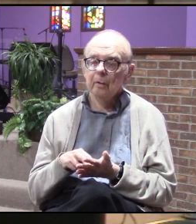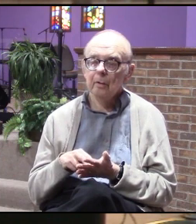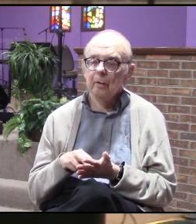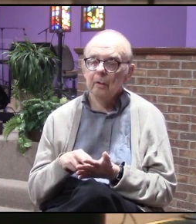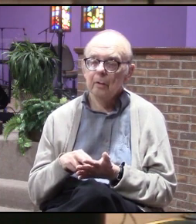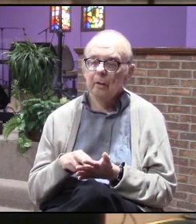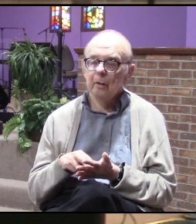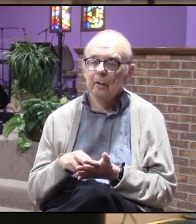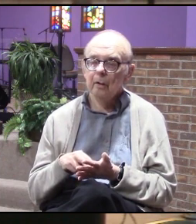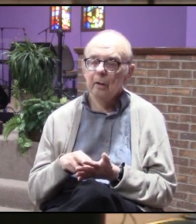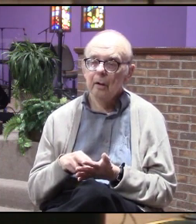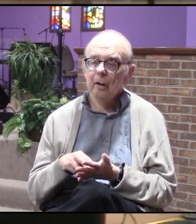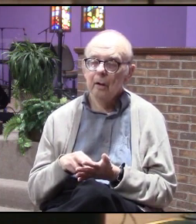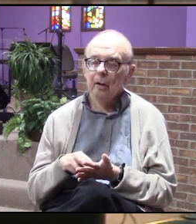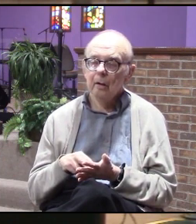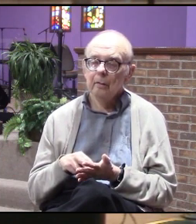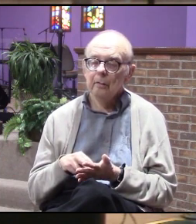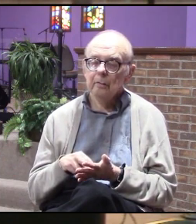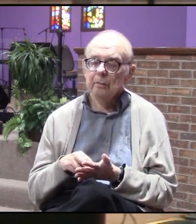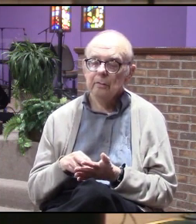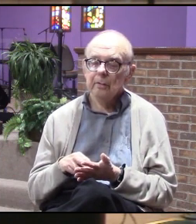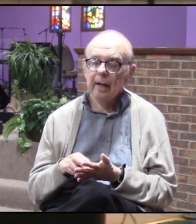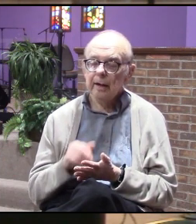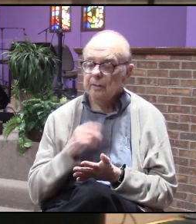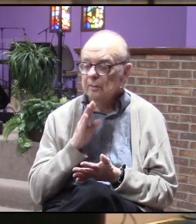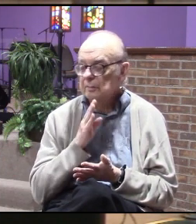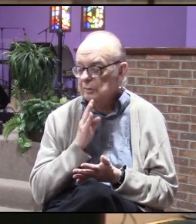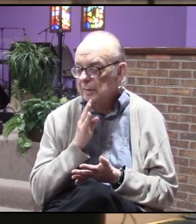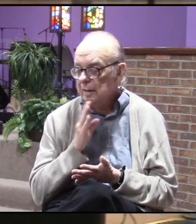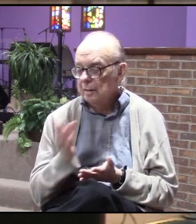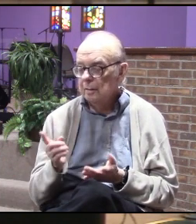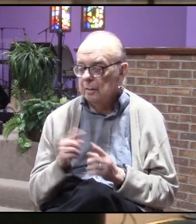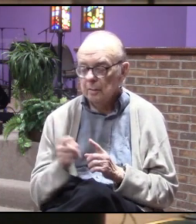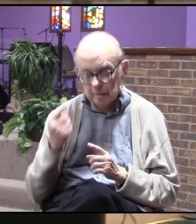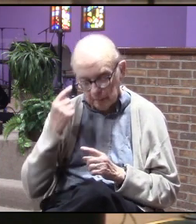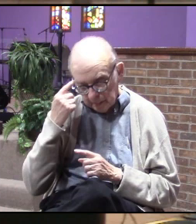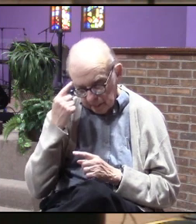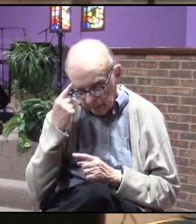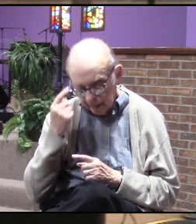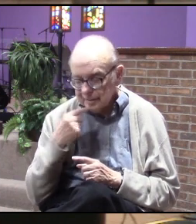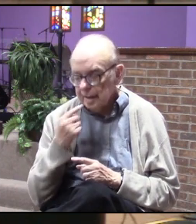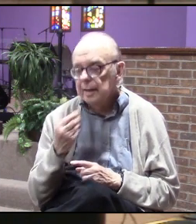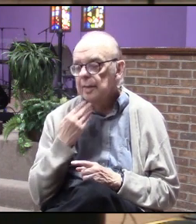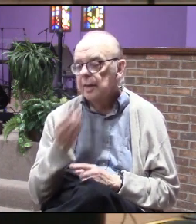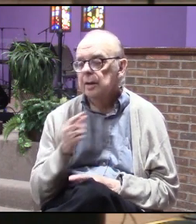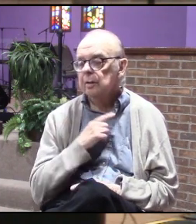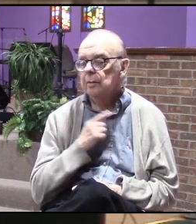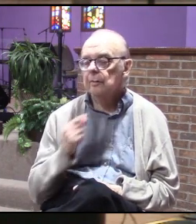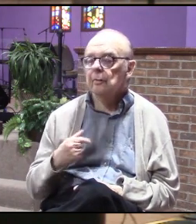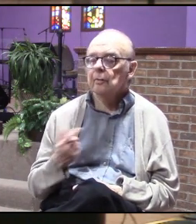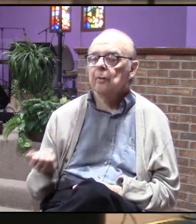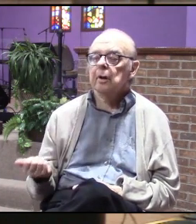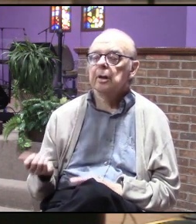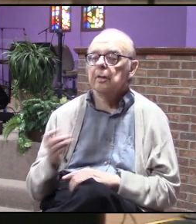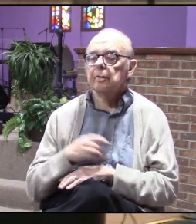is I don't verbalize it, but in my mind I just say, thank you, Lord. Another day.